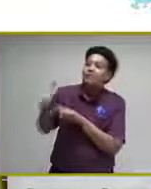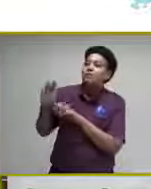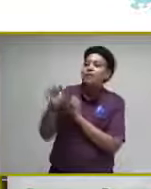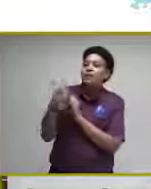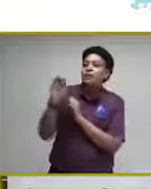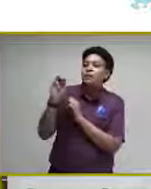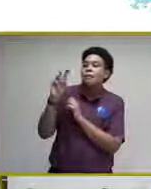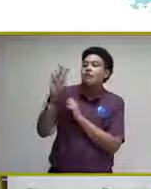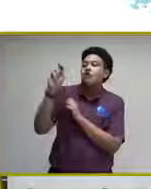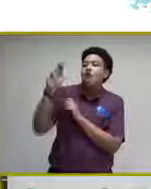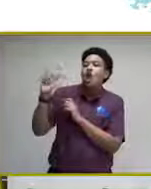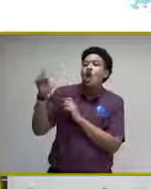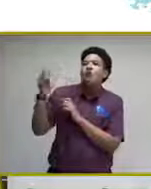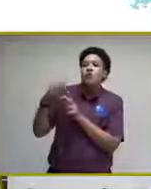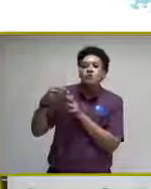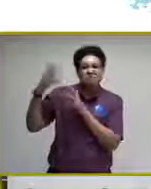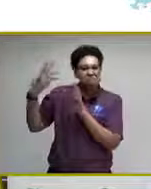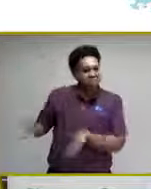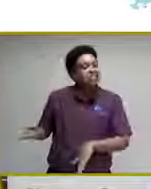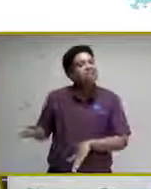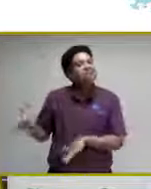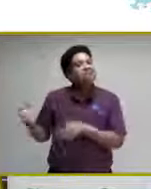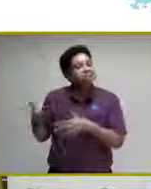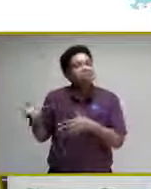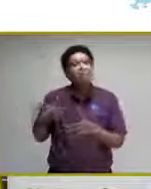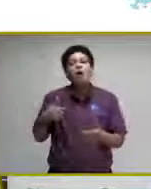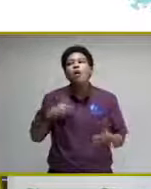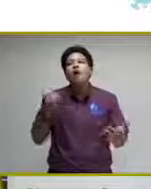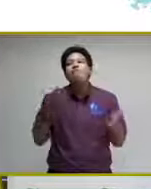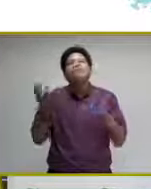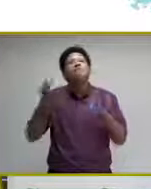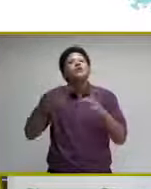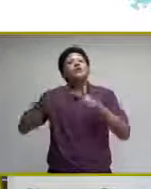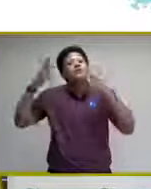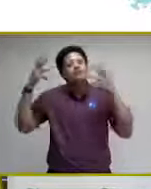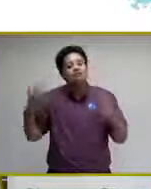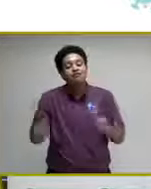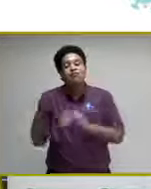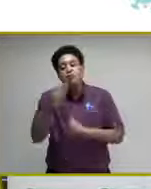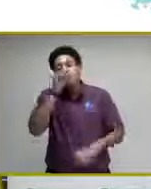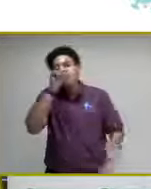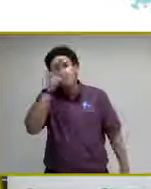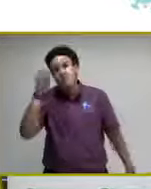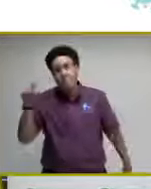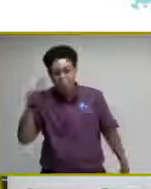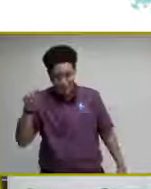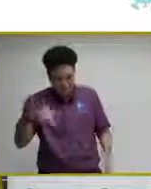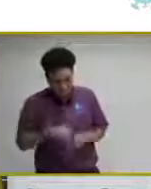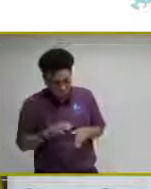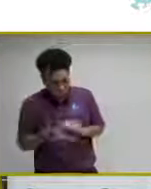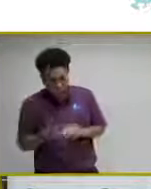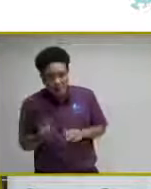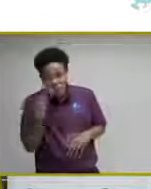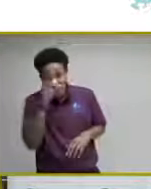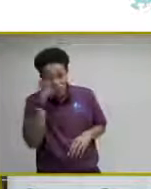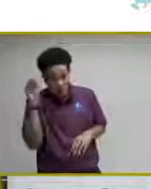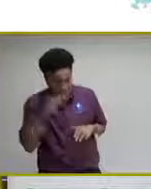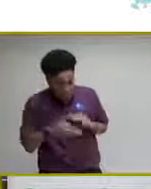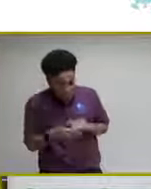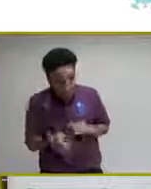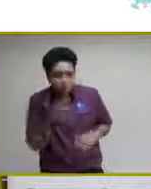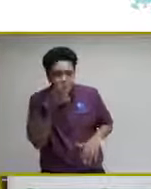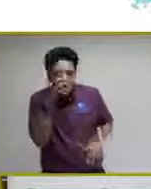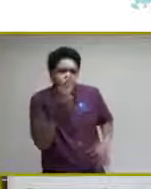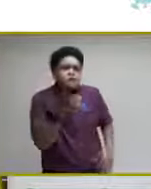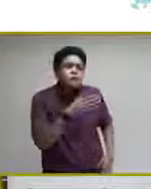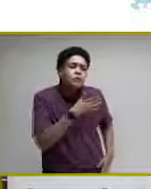Moderna. Also, we have a conversation that is penultimate with the private sector, a private sector interest